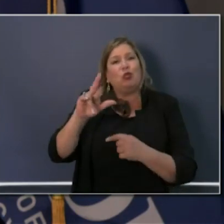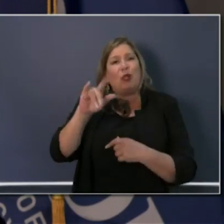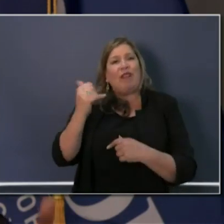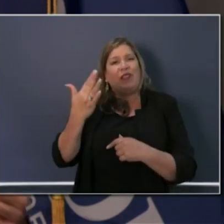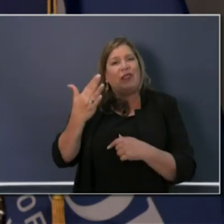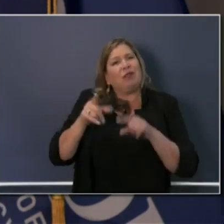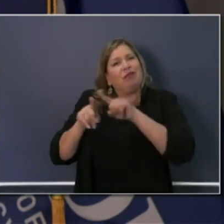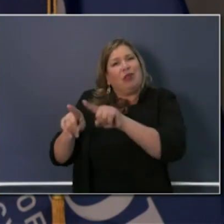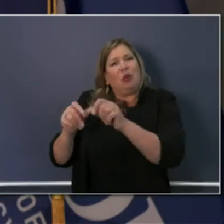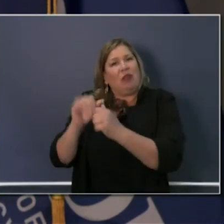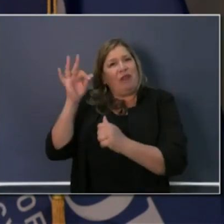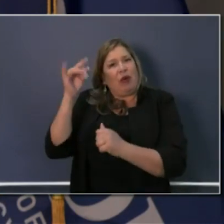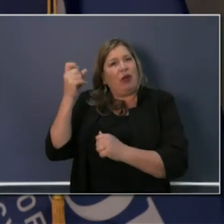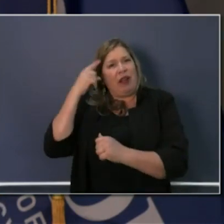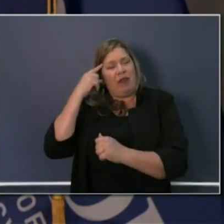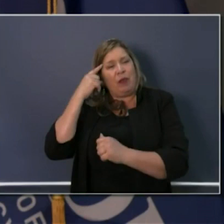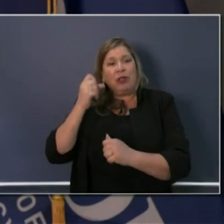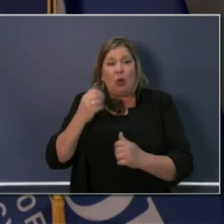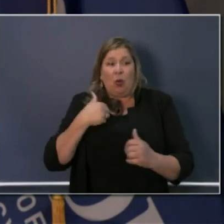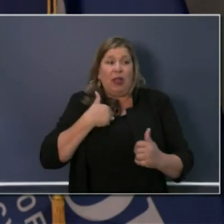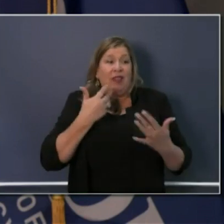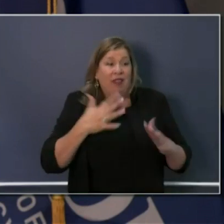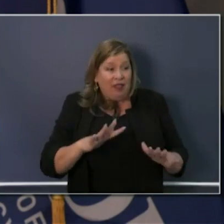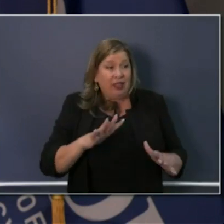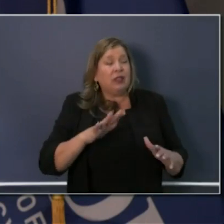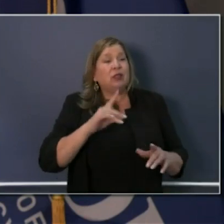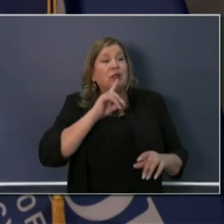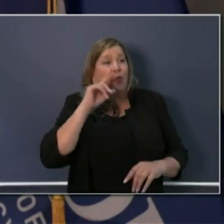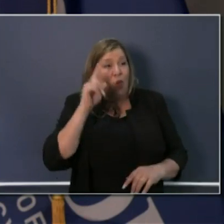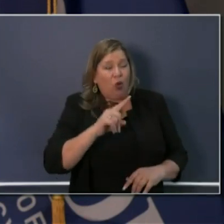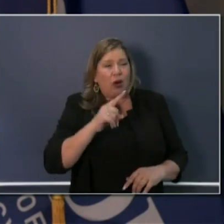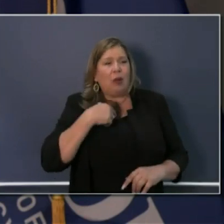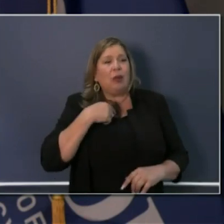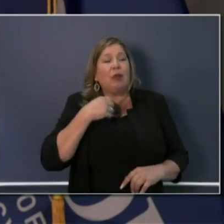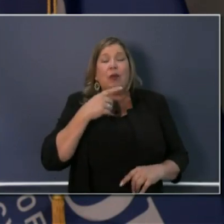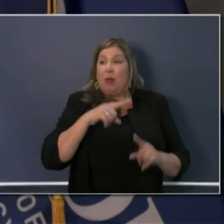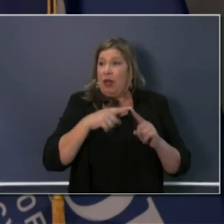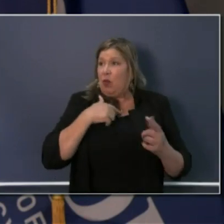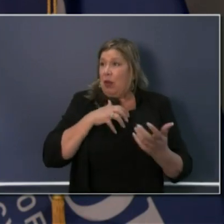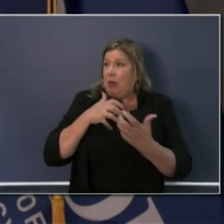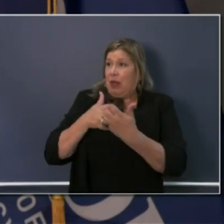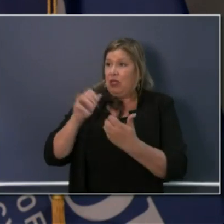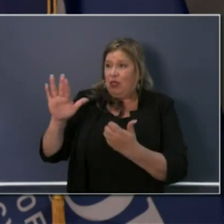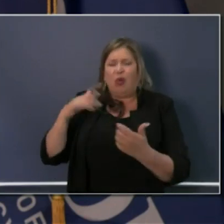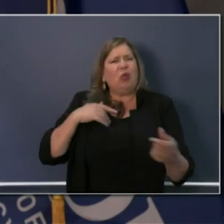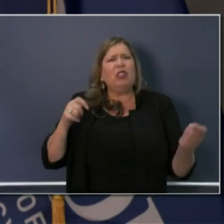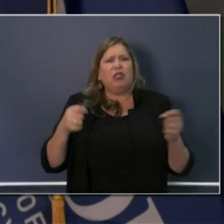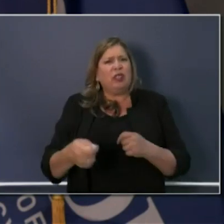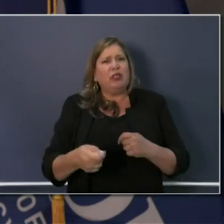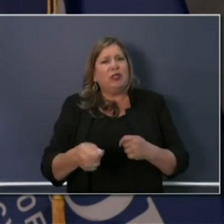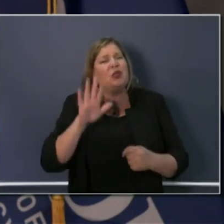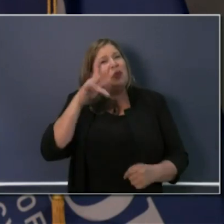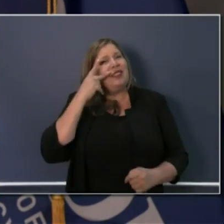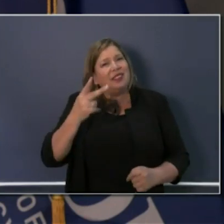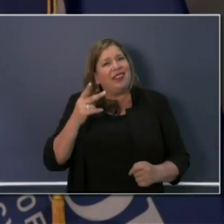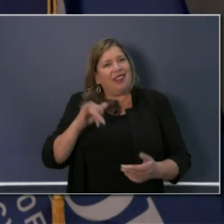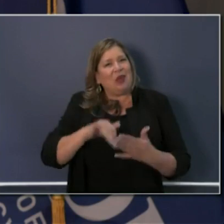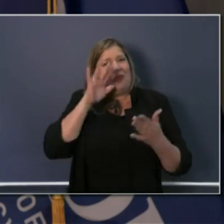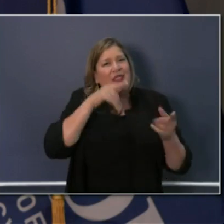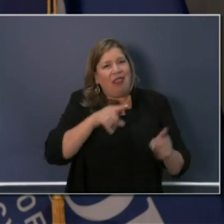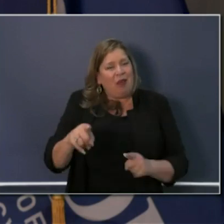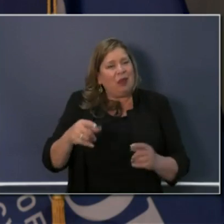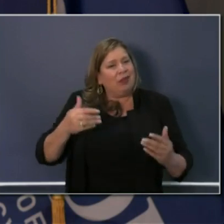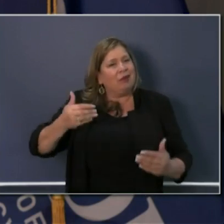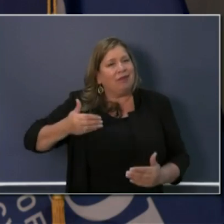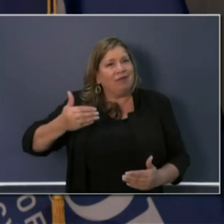appropriate with the federal government. You'll see more of that, including, forgive me for being long-winded, including a recognition